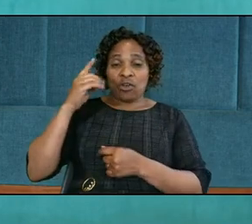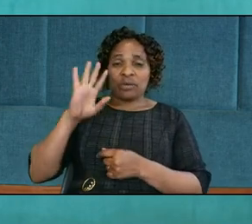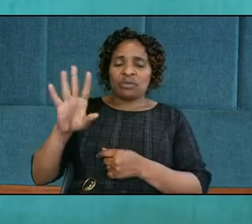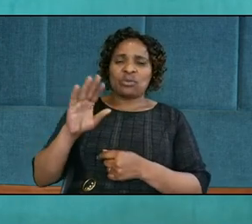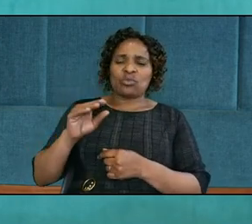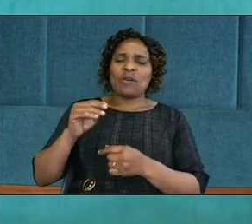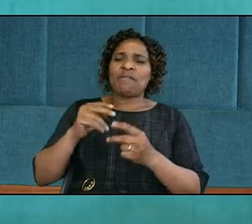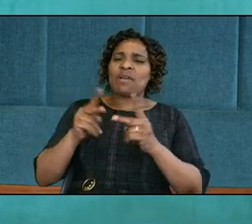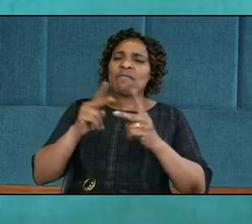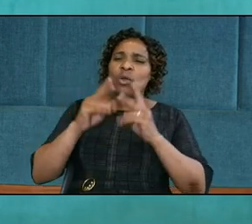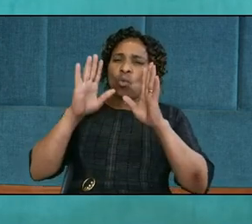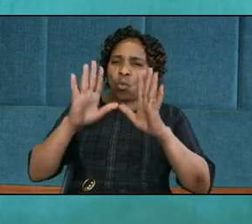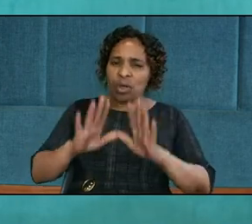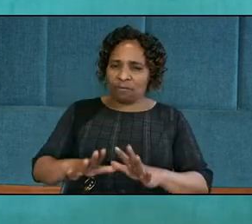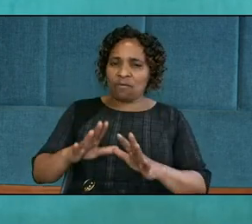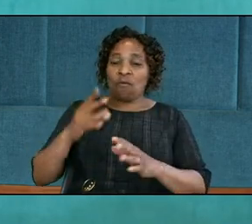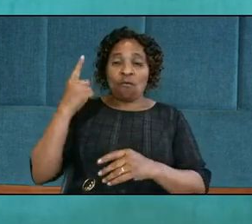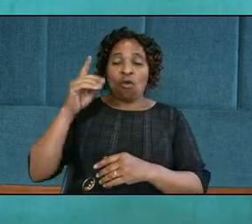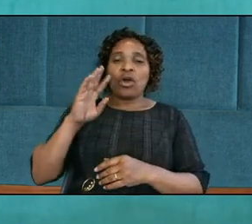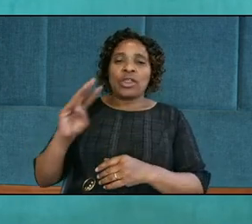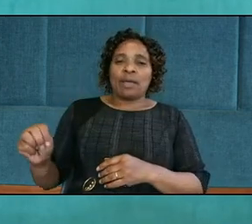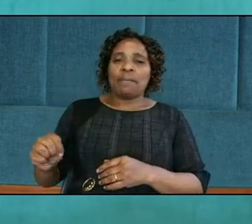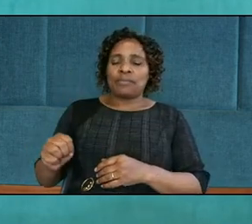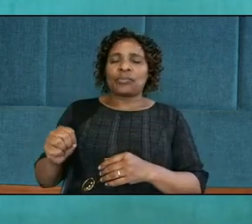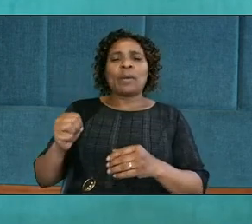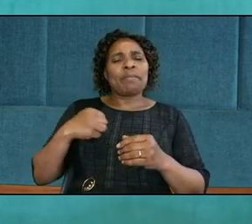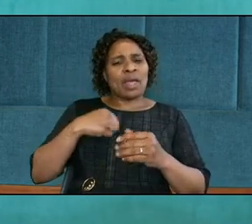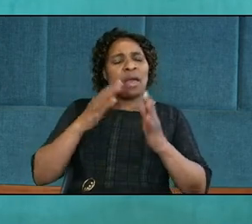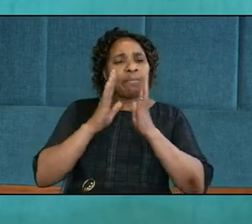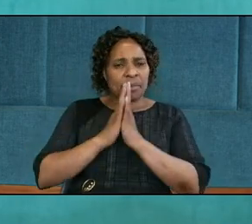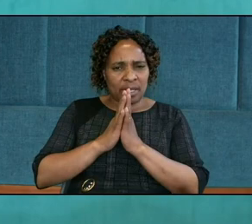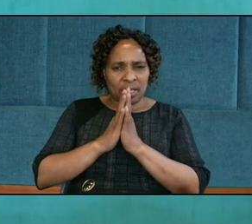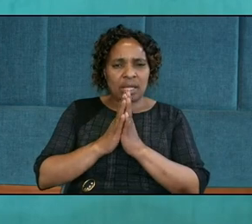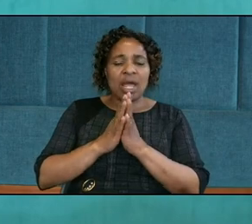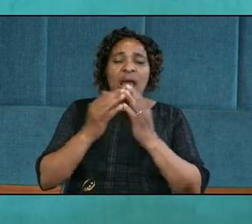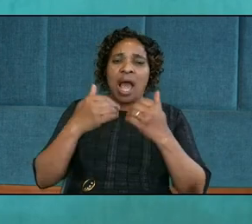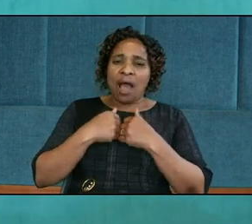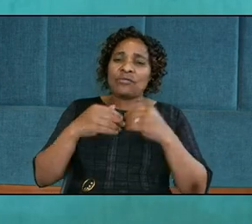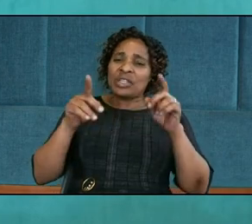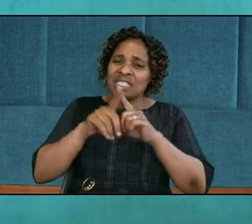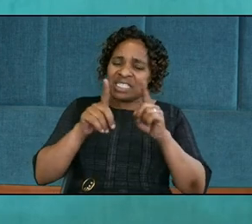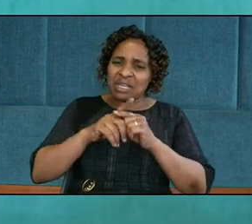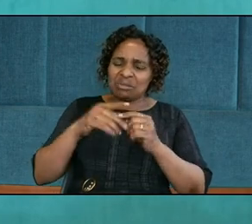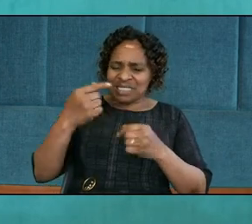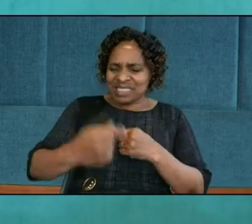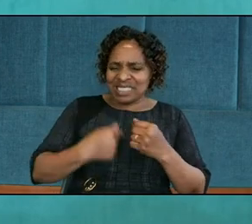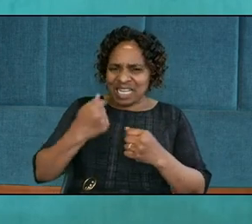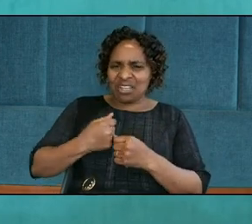wonderful for him. And I pray that we might have that same, you know,